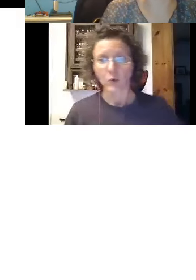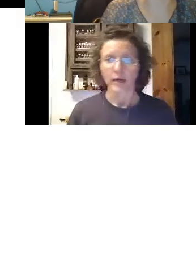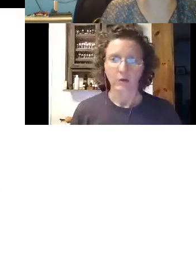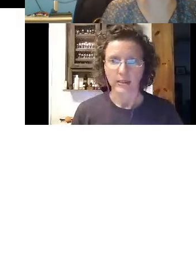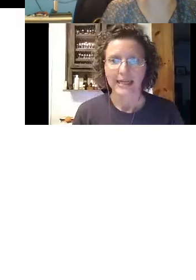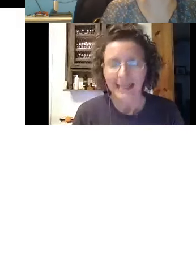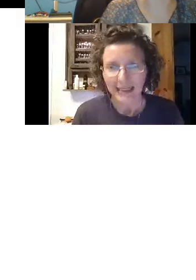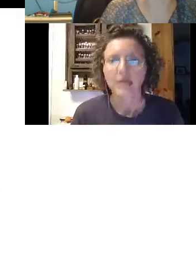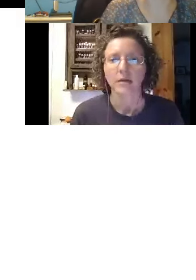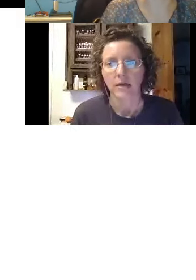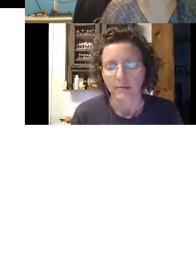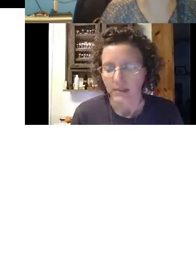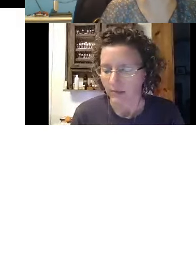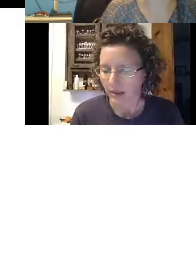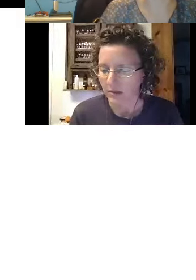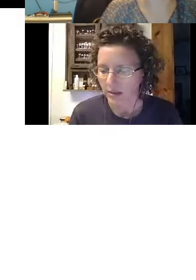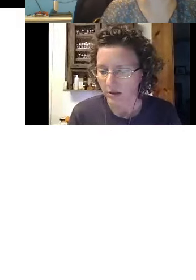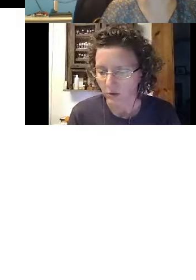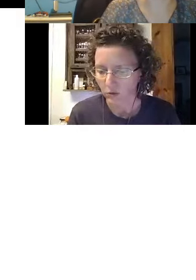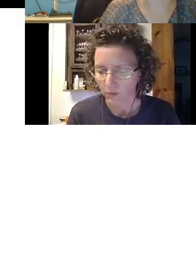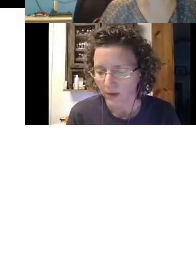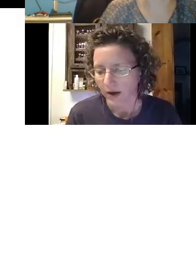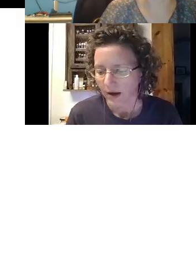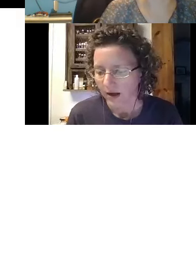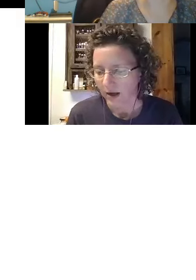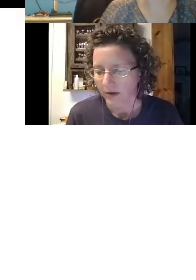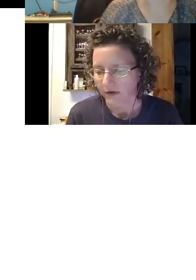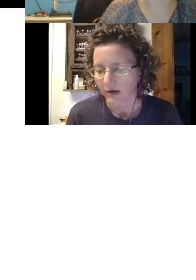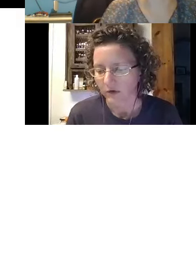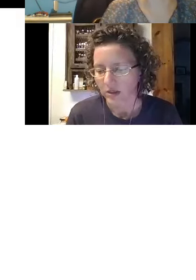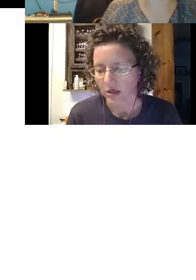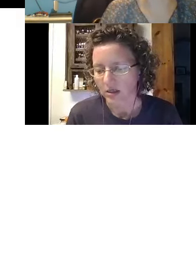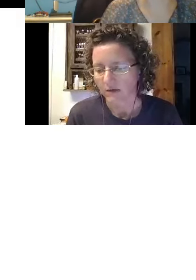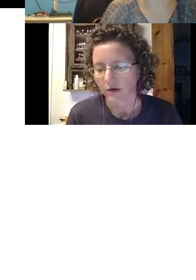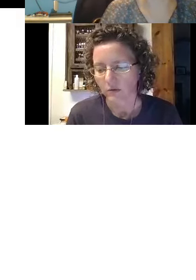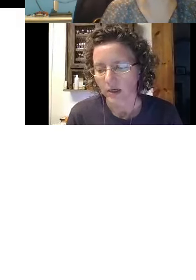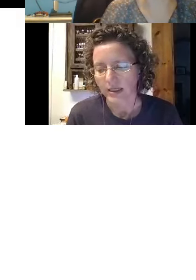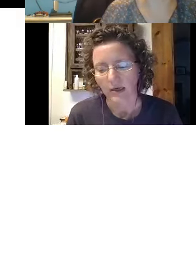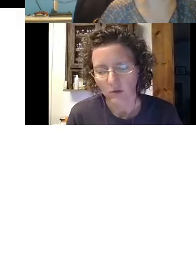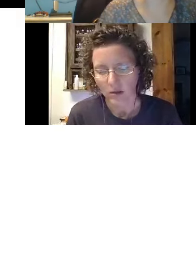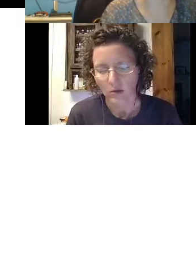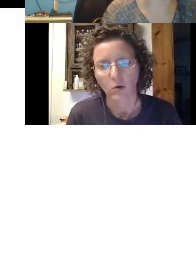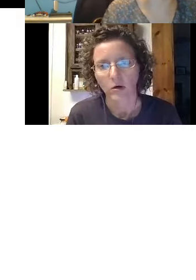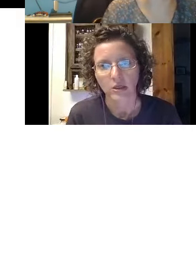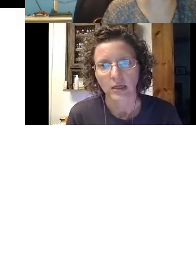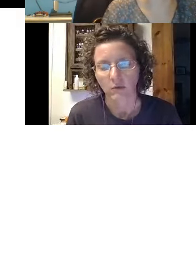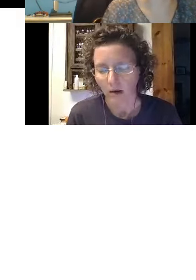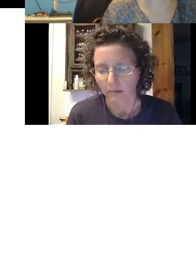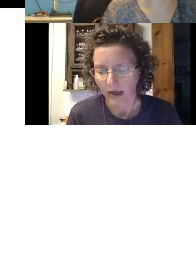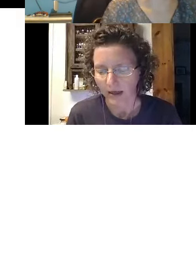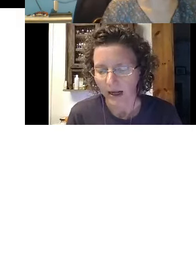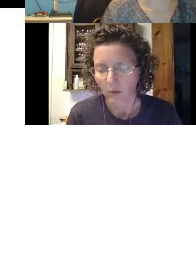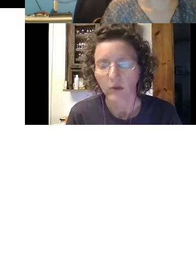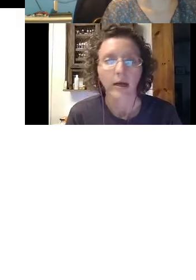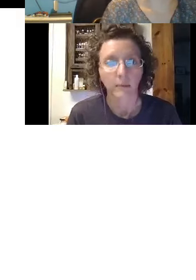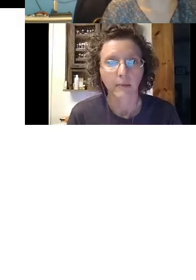least 1 ounce daily, sometimes two. If I ever start to feel run down or just downright